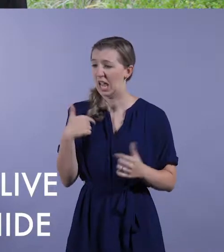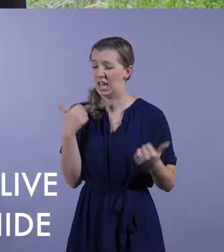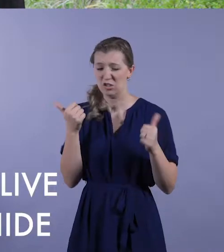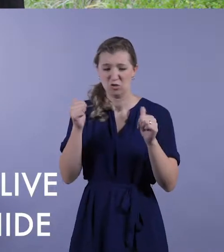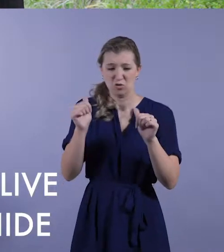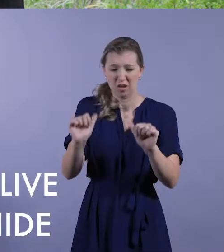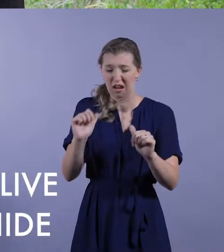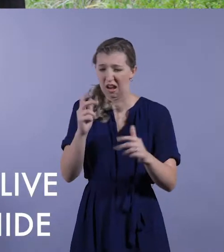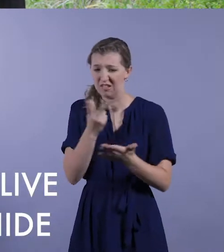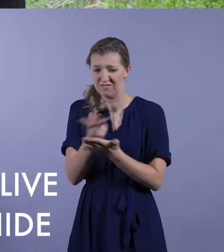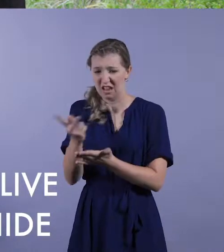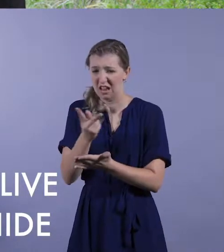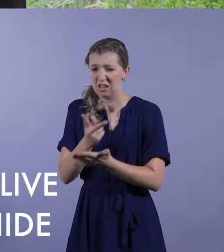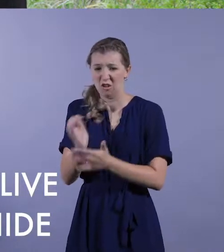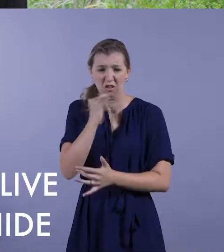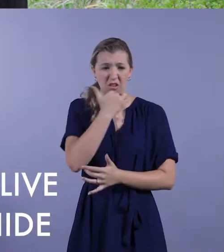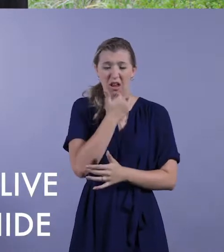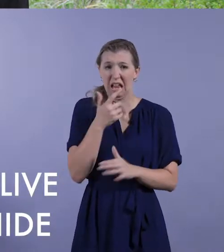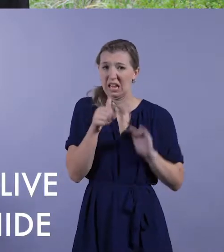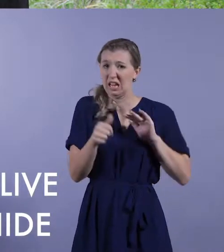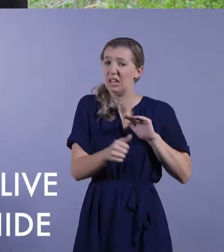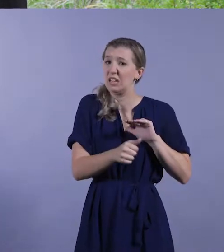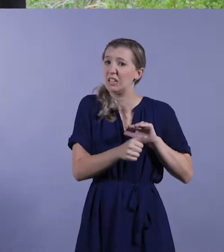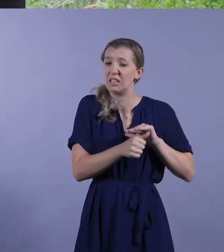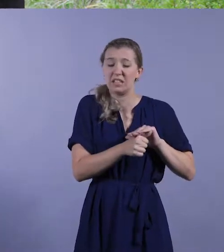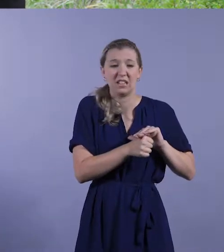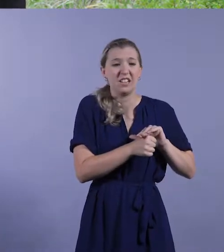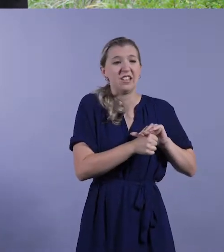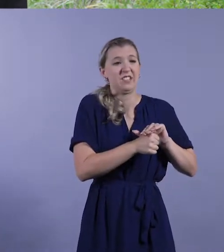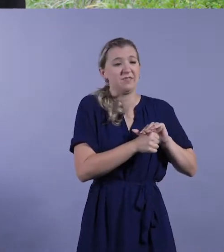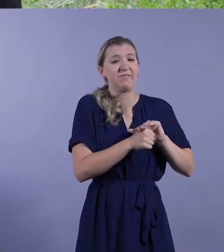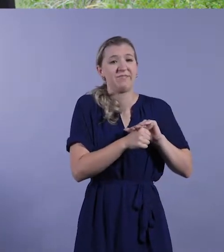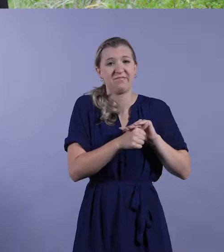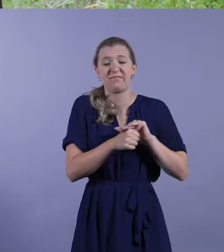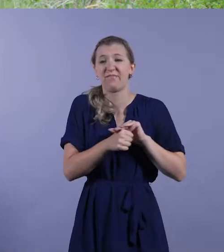I try to hide.